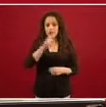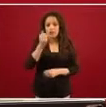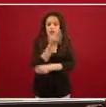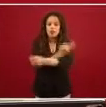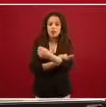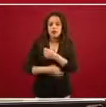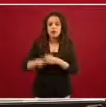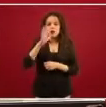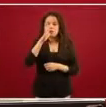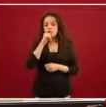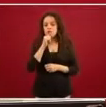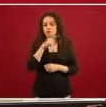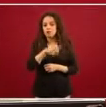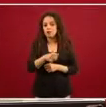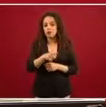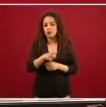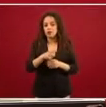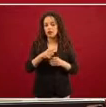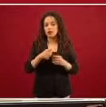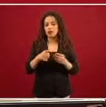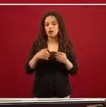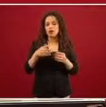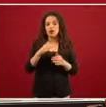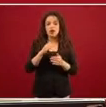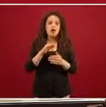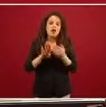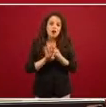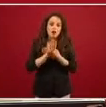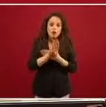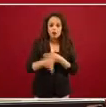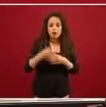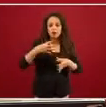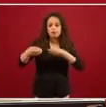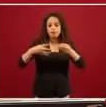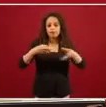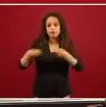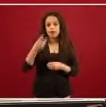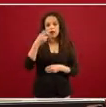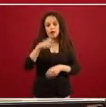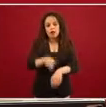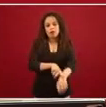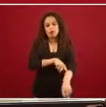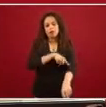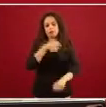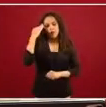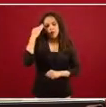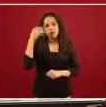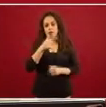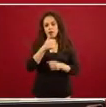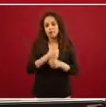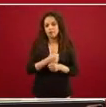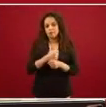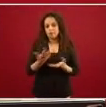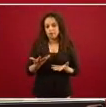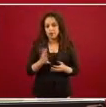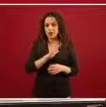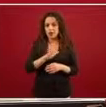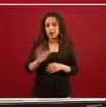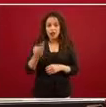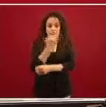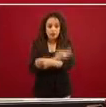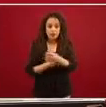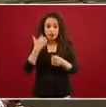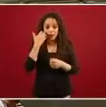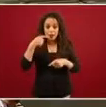So they thought this was an epidemic that could be contained, and they continued to circulate in the public space